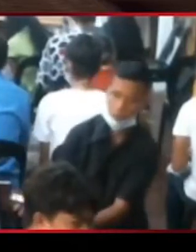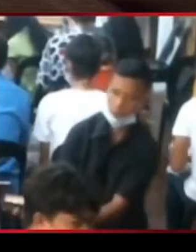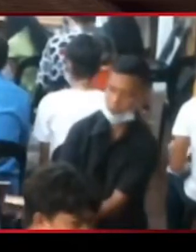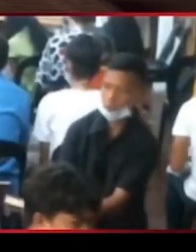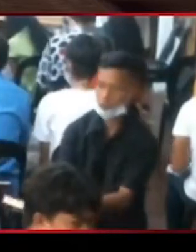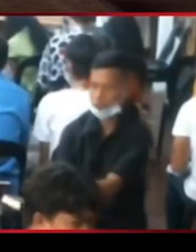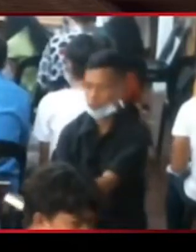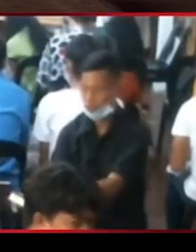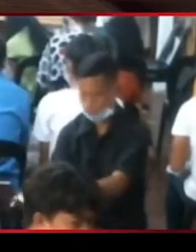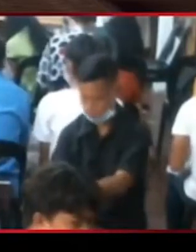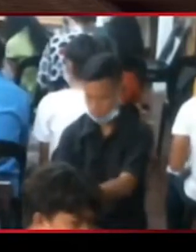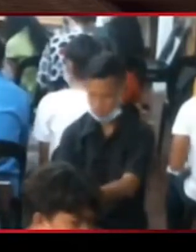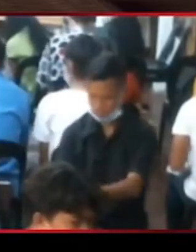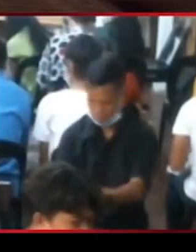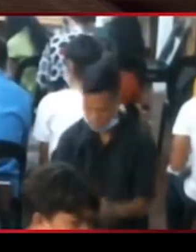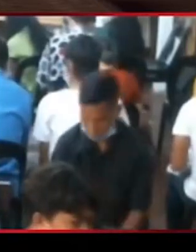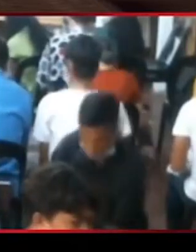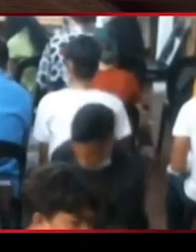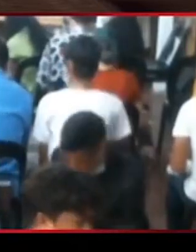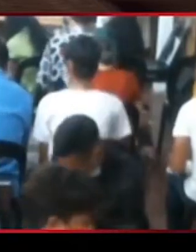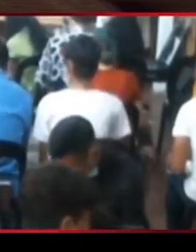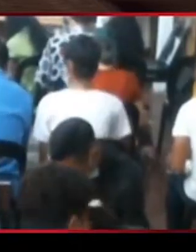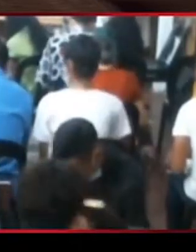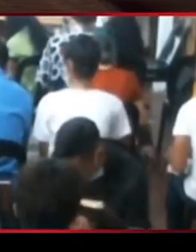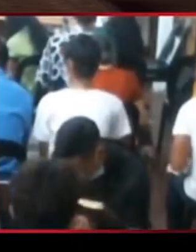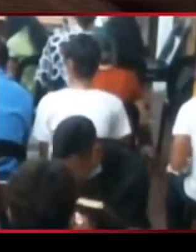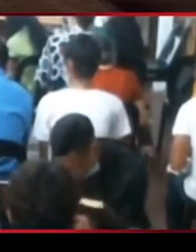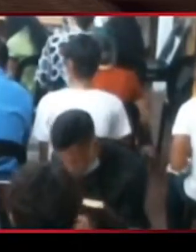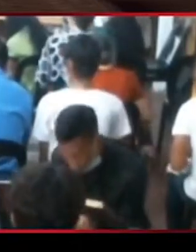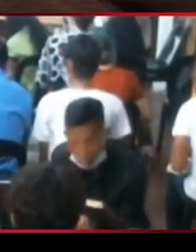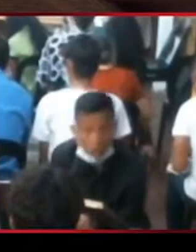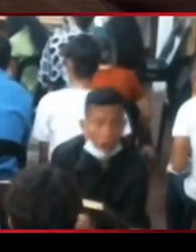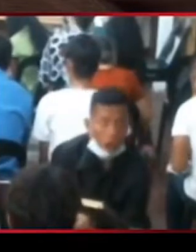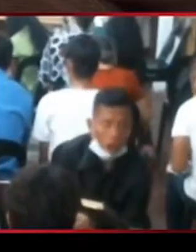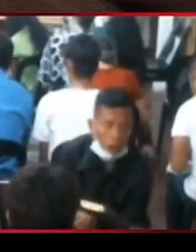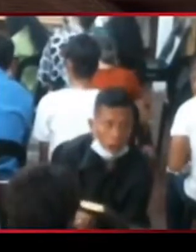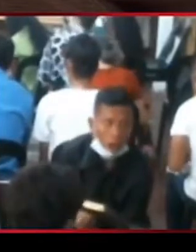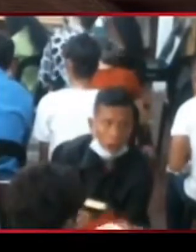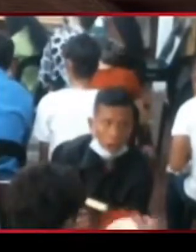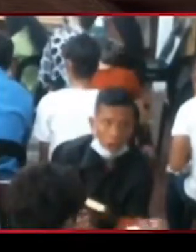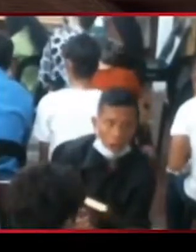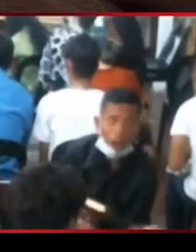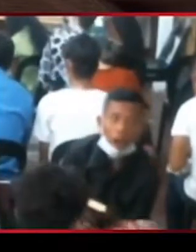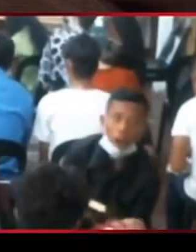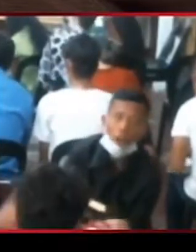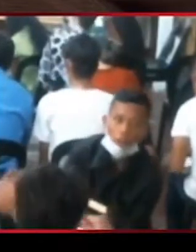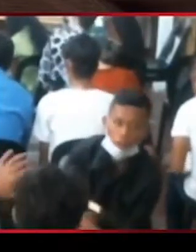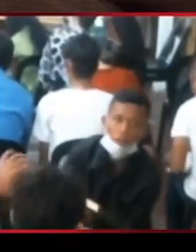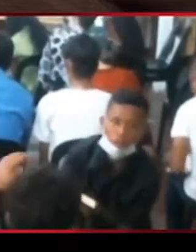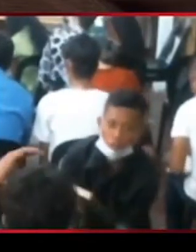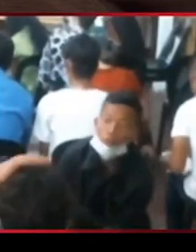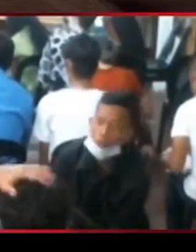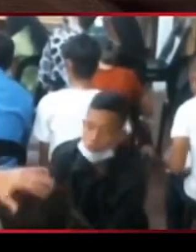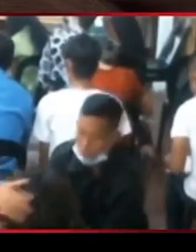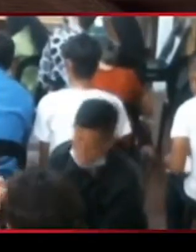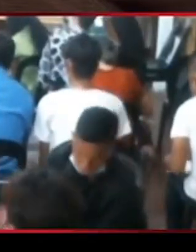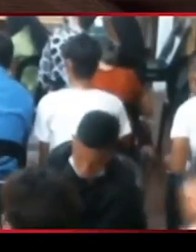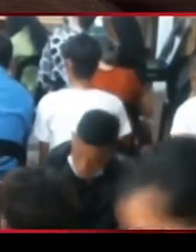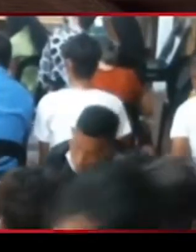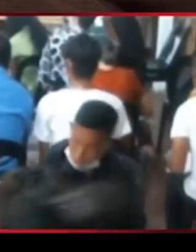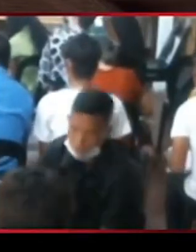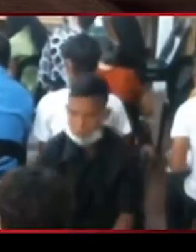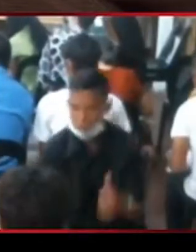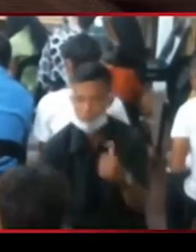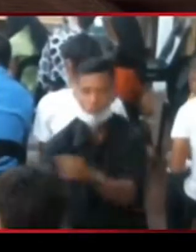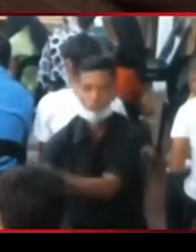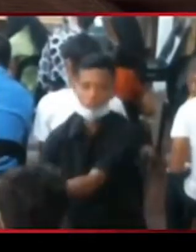challenge today, whoever this James is, one thing is certain. He was used of God